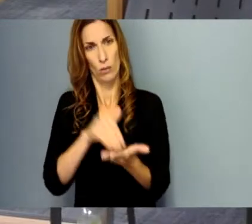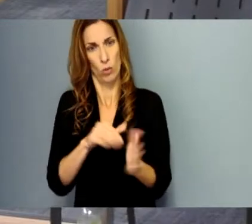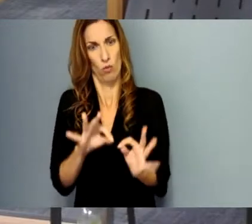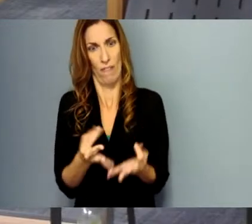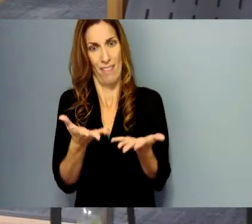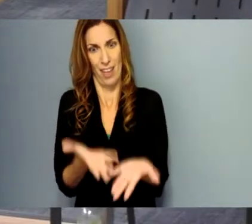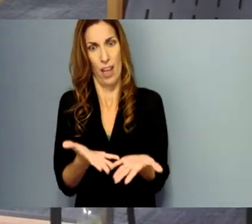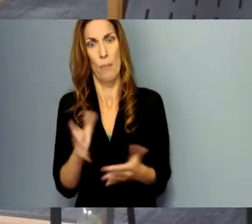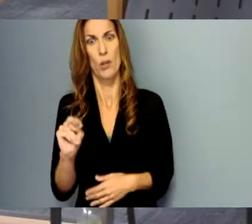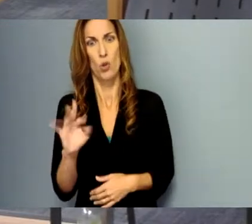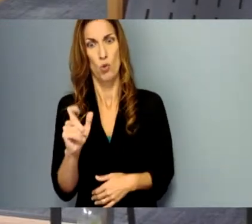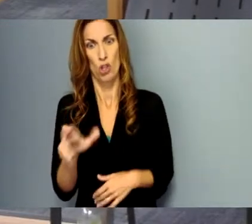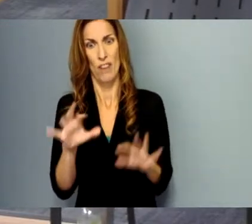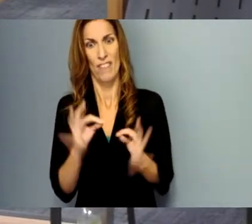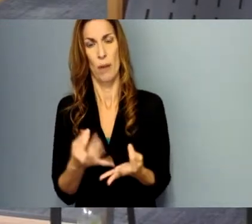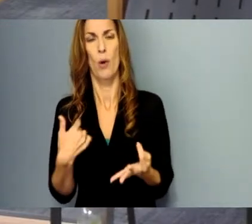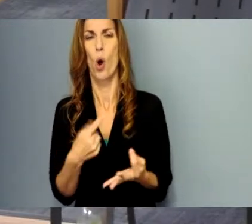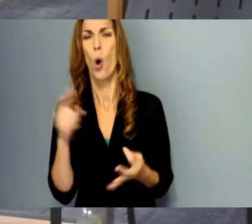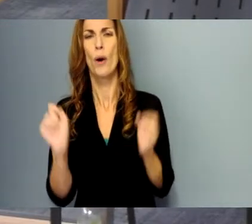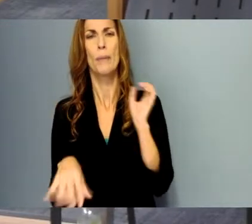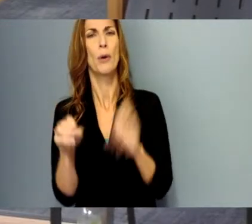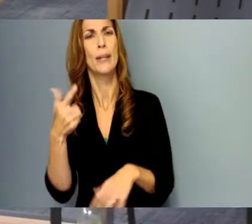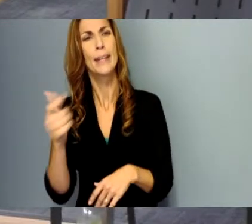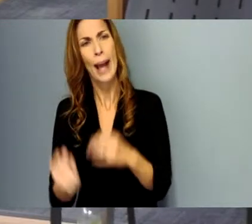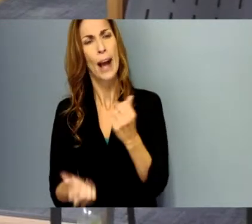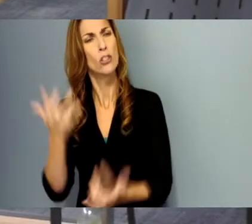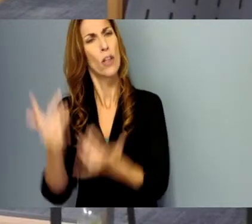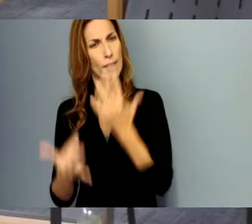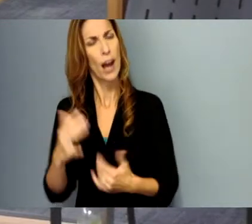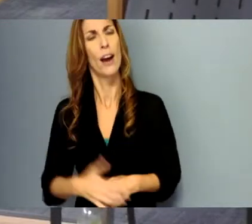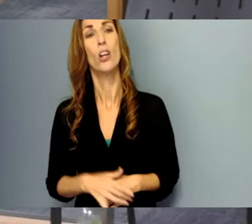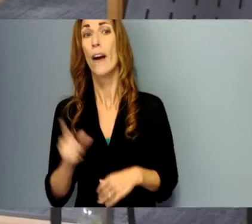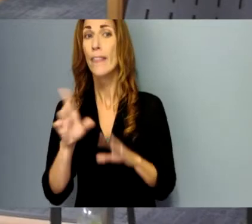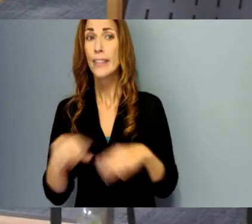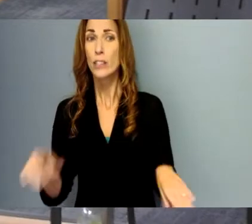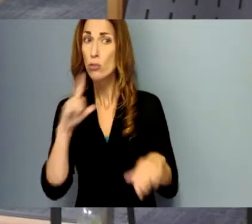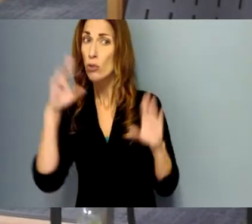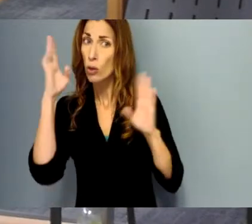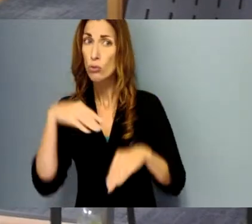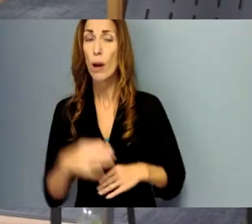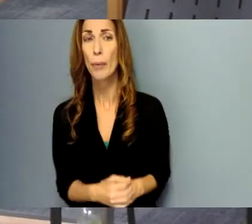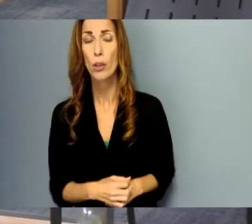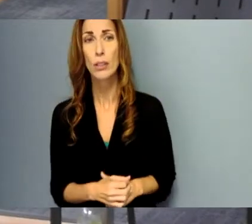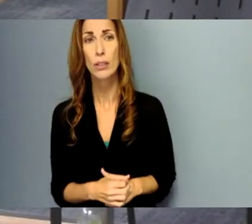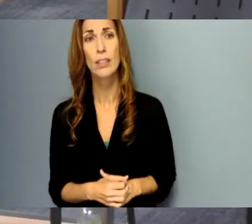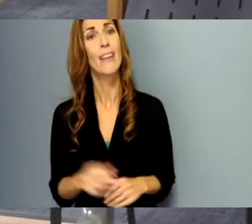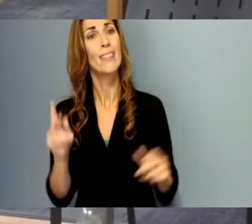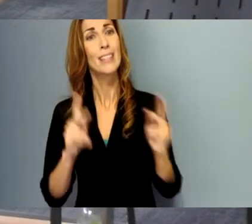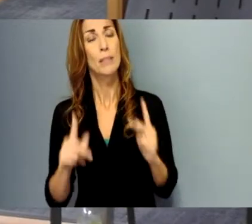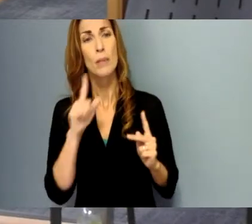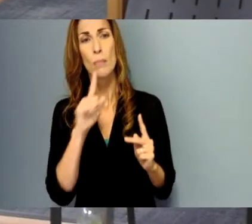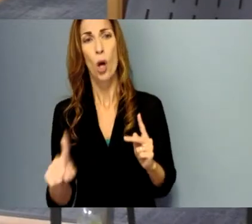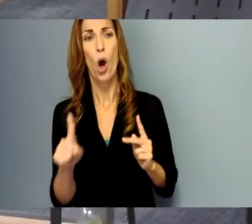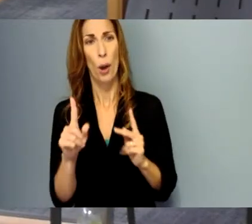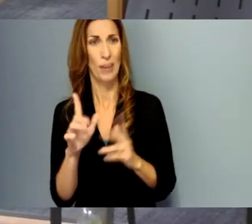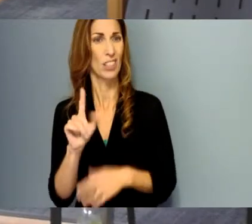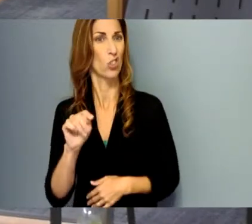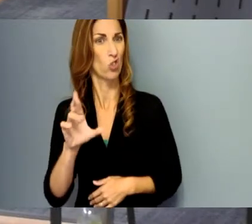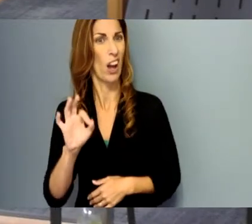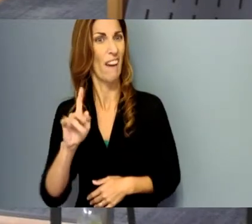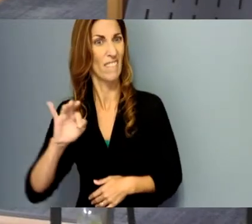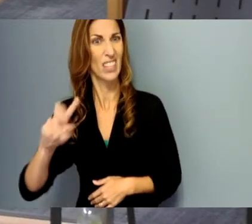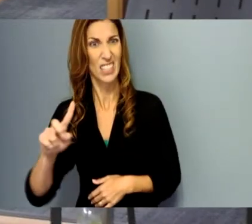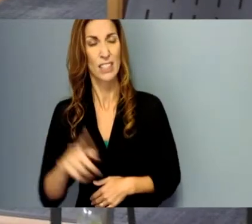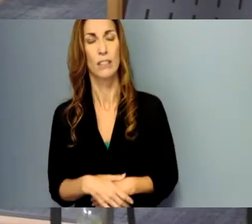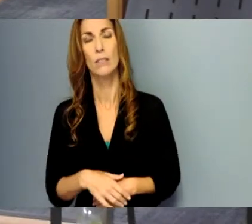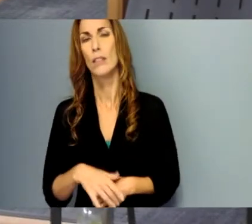just constantly throwing gas on the fire. These children are in trouble. These people are being trafficked. I really hope